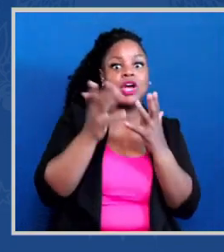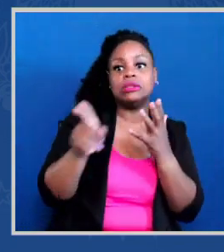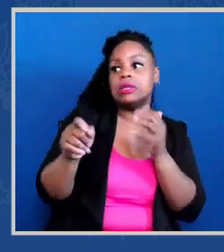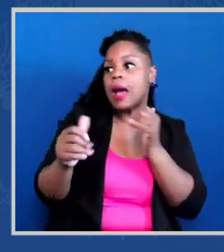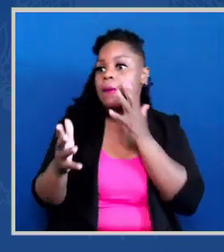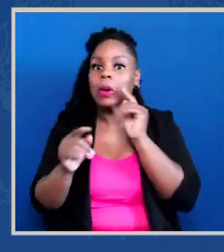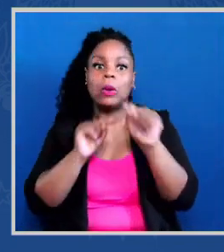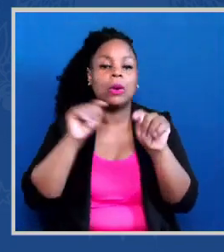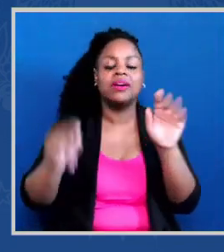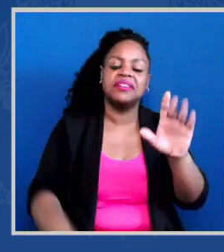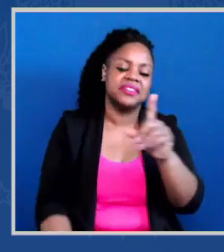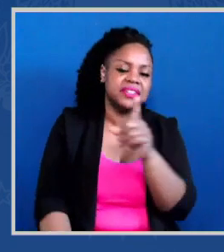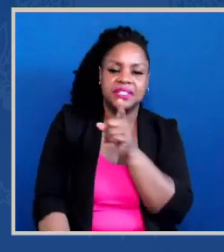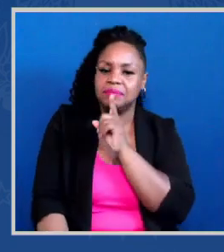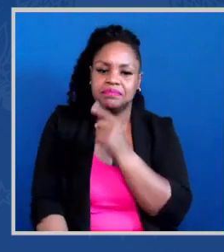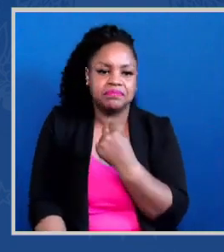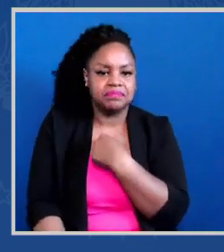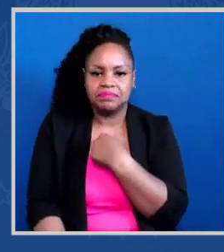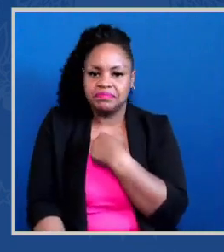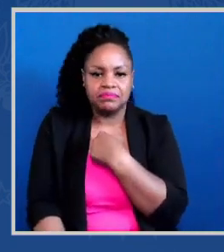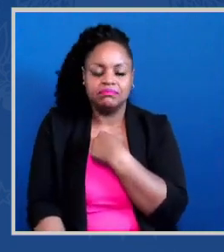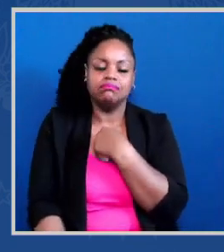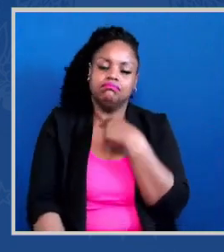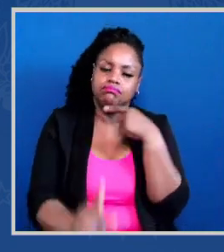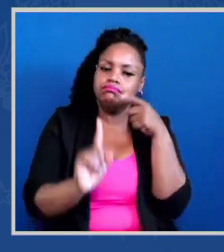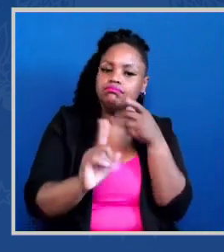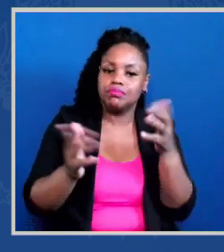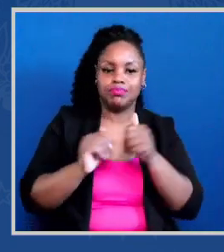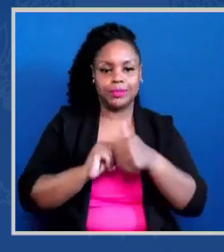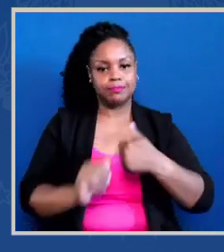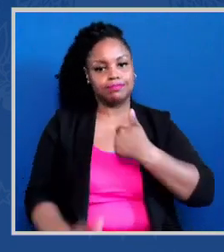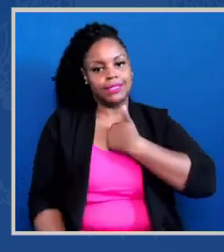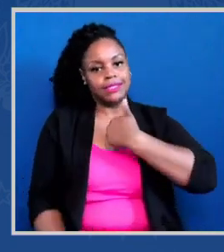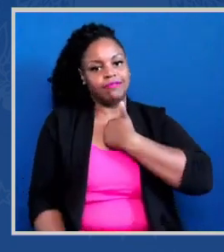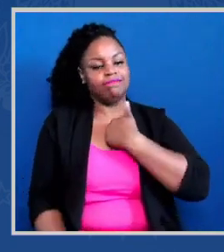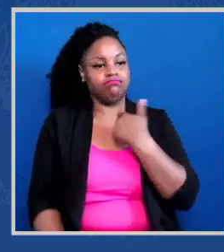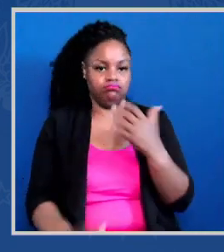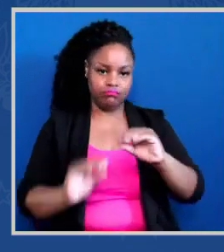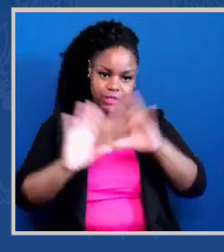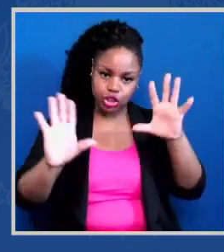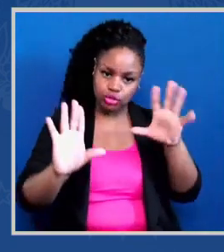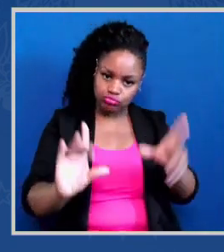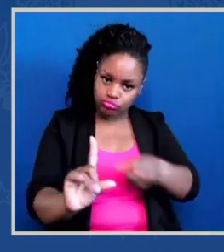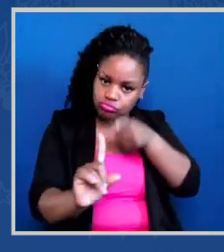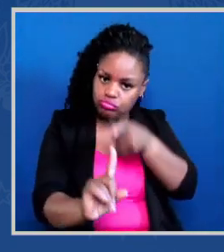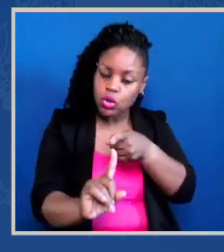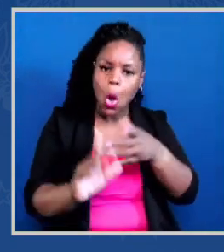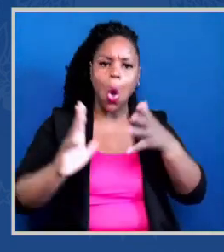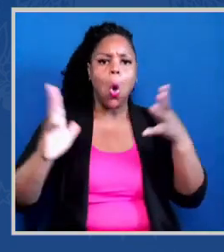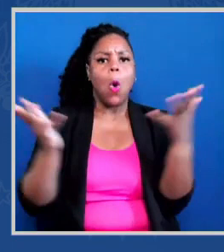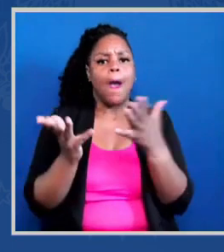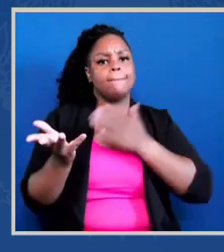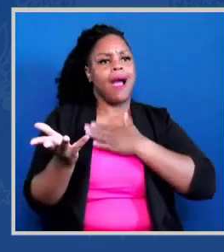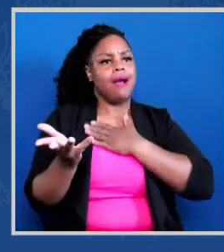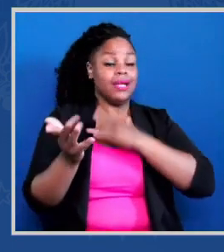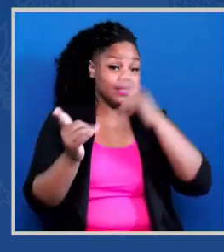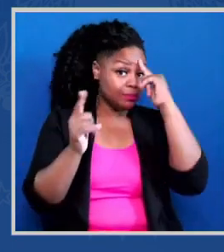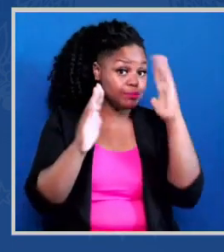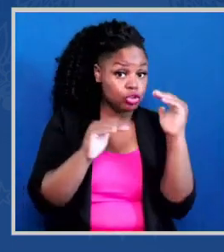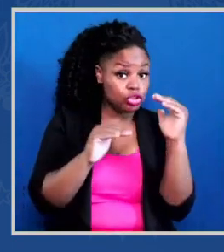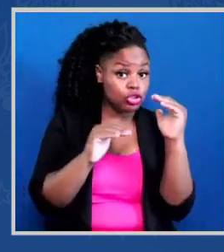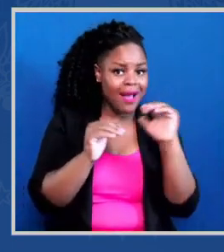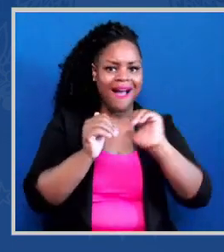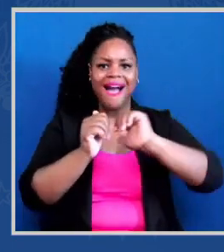making myself very clear what the conditions are to get a better relationship are with Russia. We're not